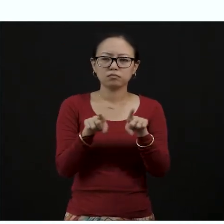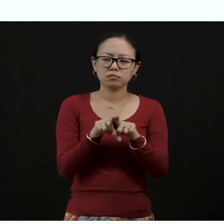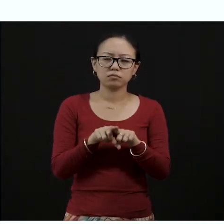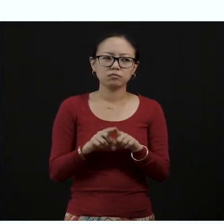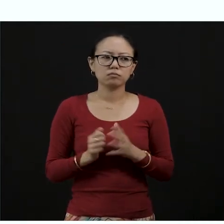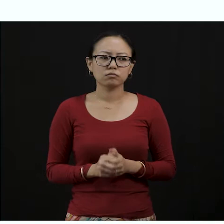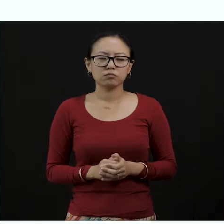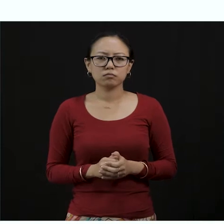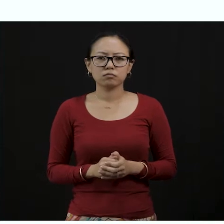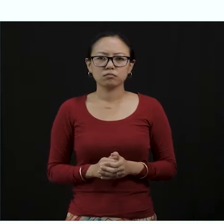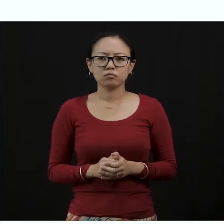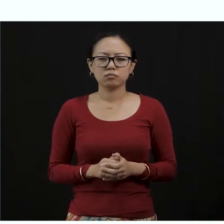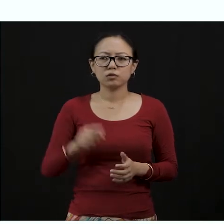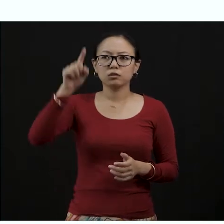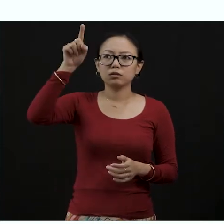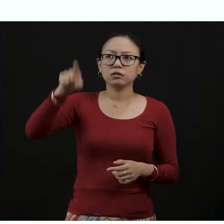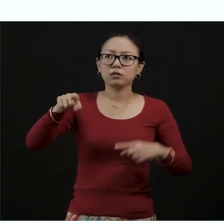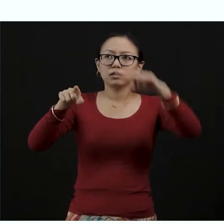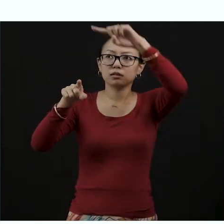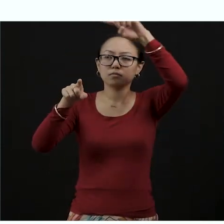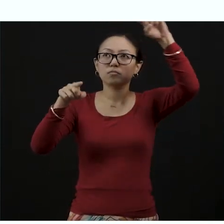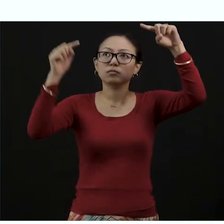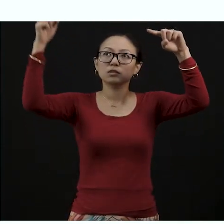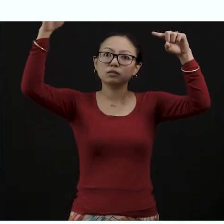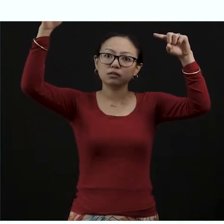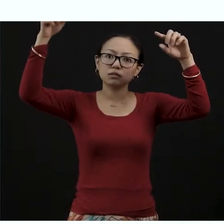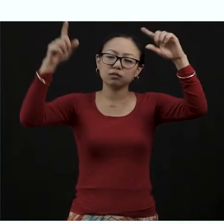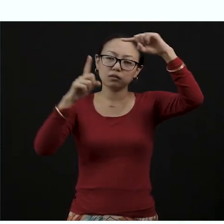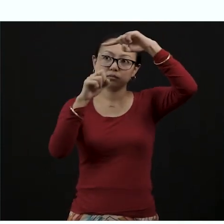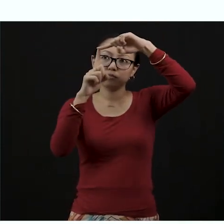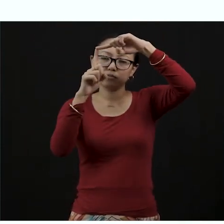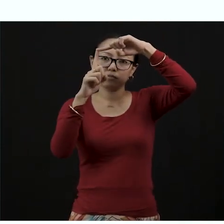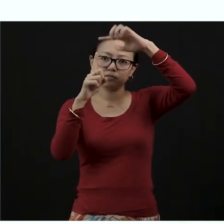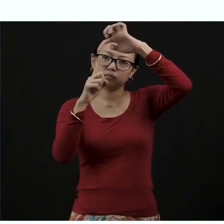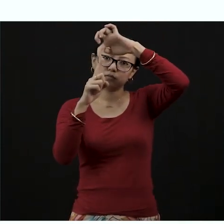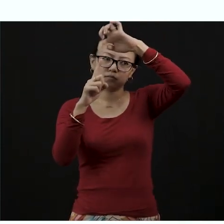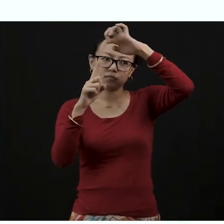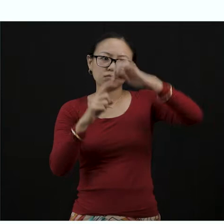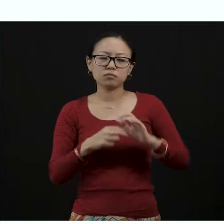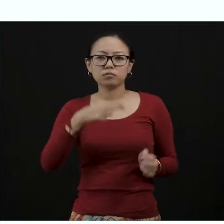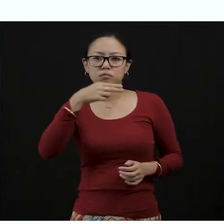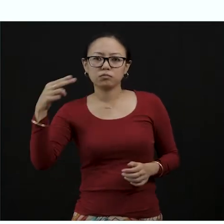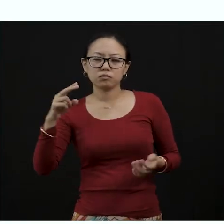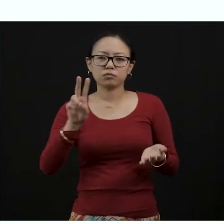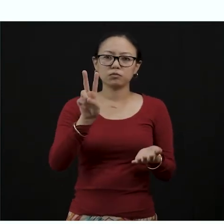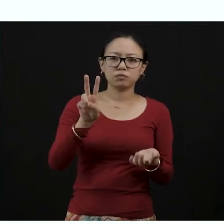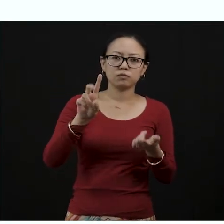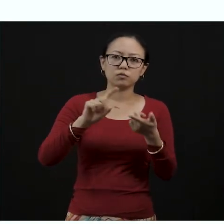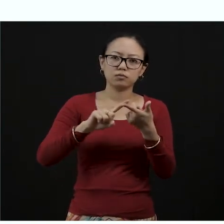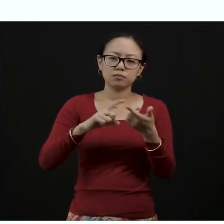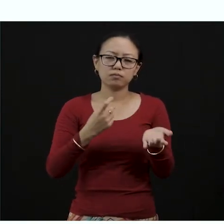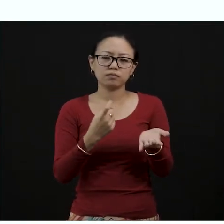two line met is called the vertex. And there are four vertex and the plural form of vertex is called